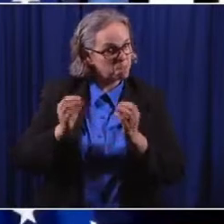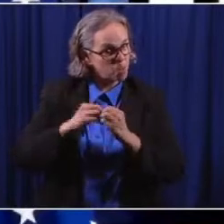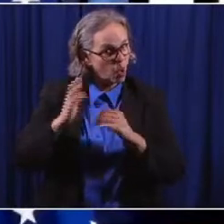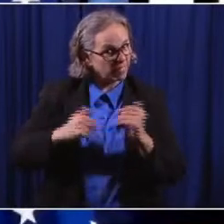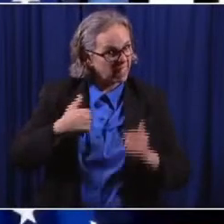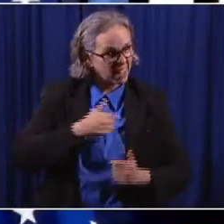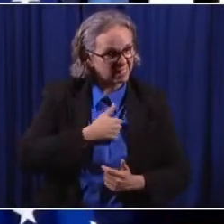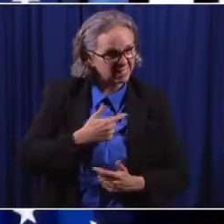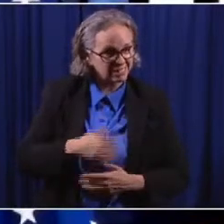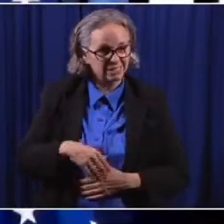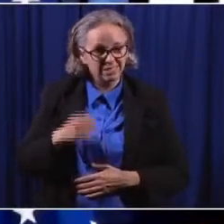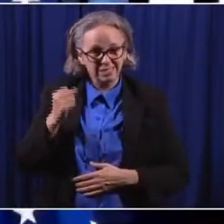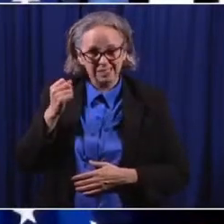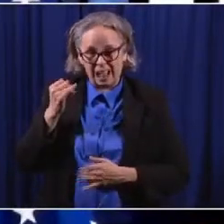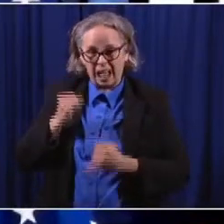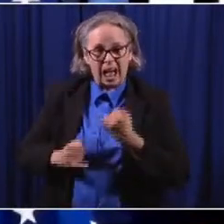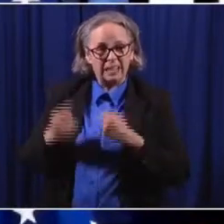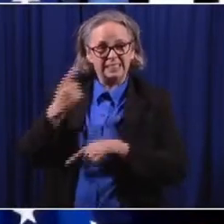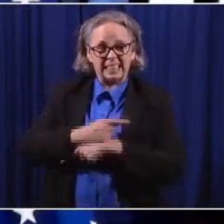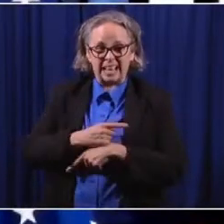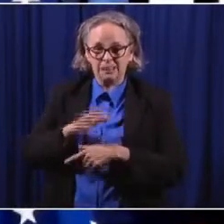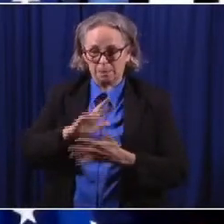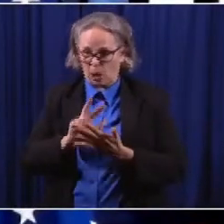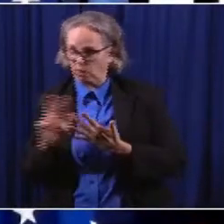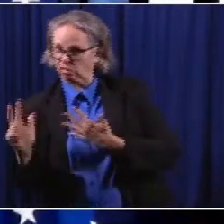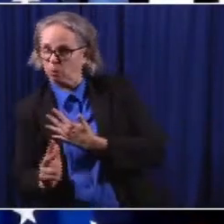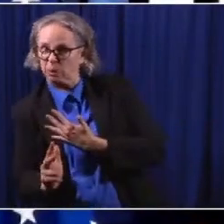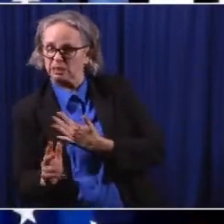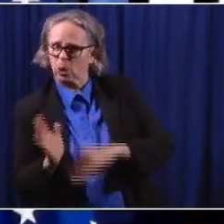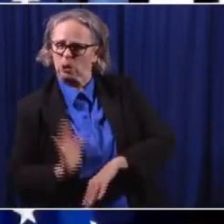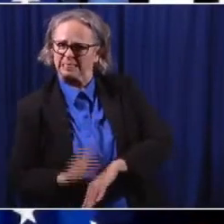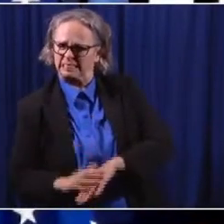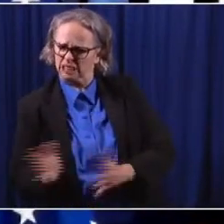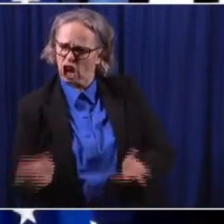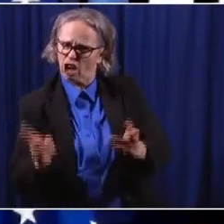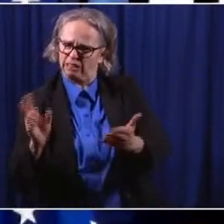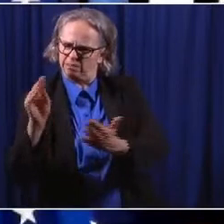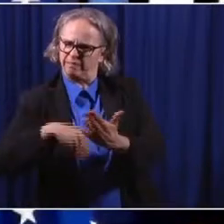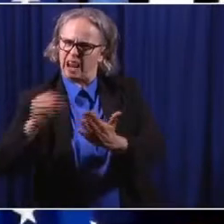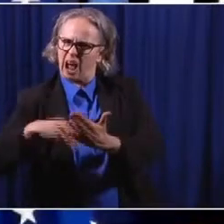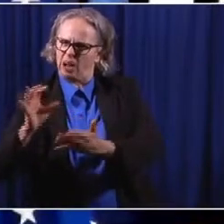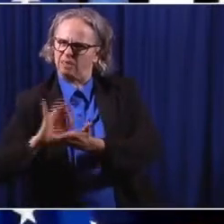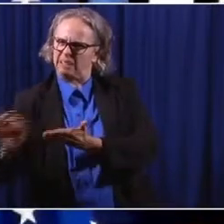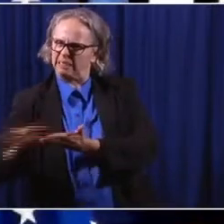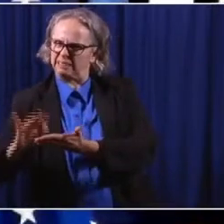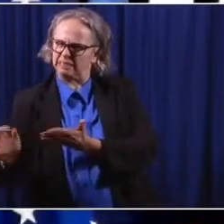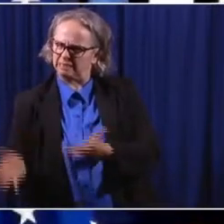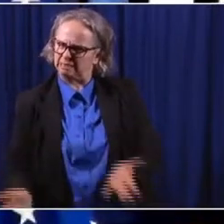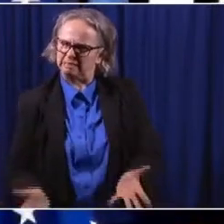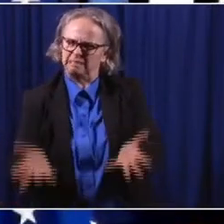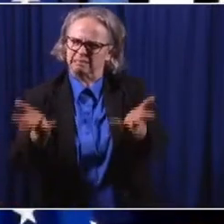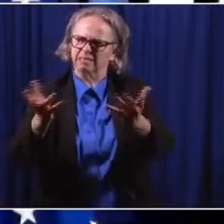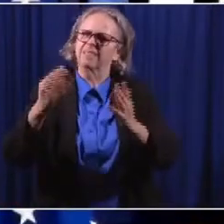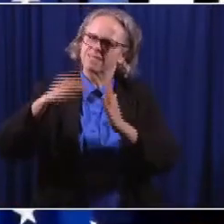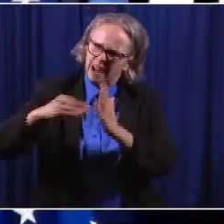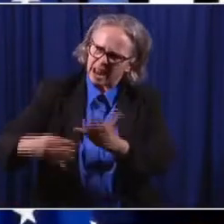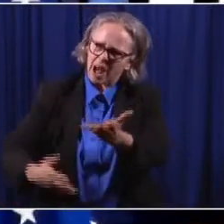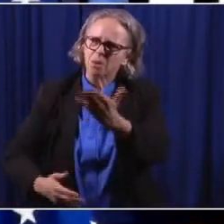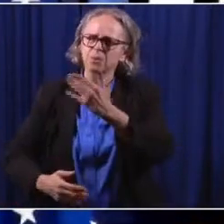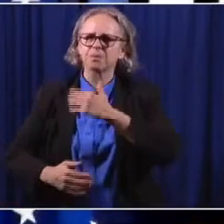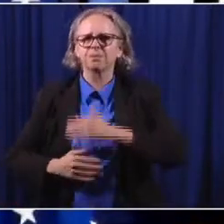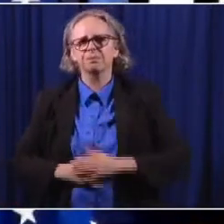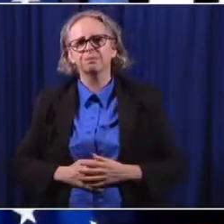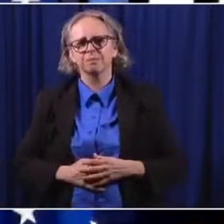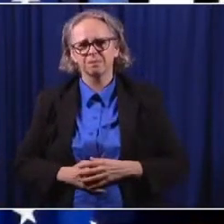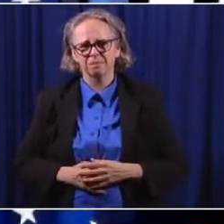3 weeks away. And so we need your help. We need you to fill out